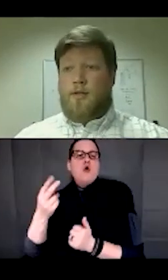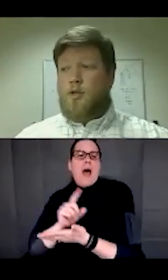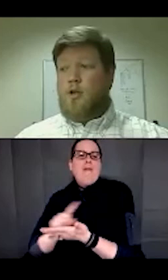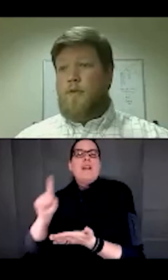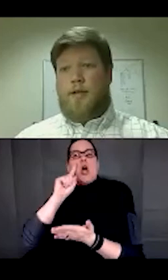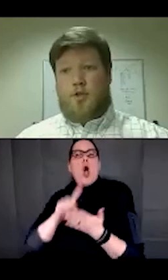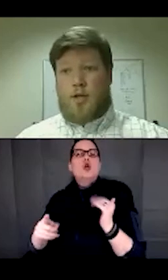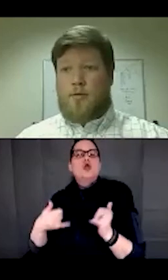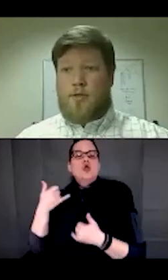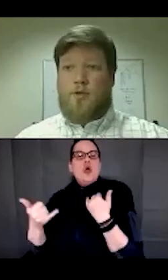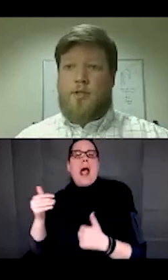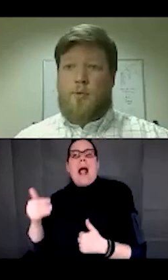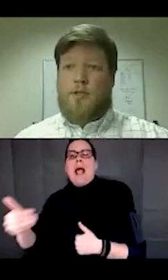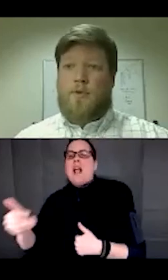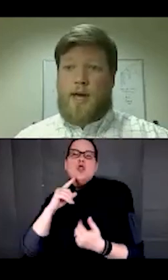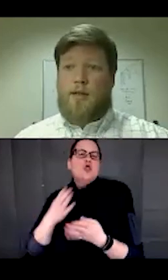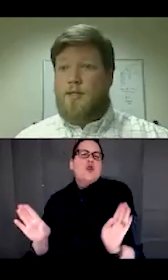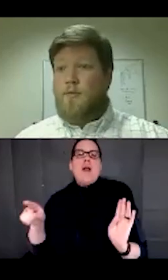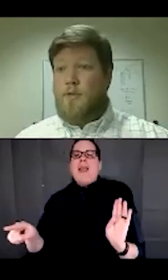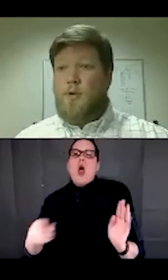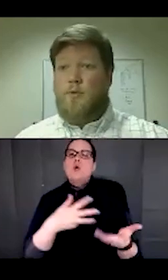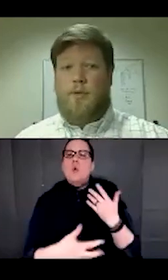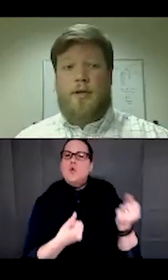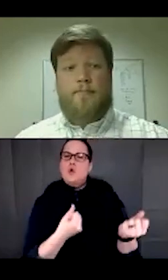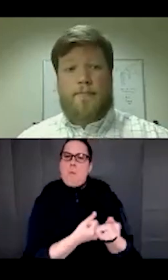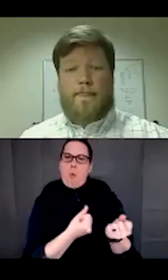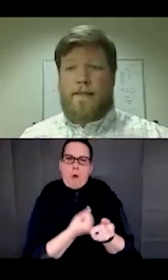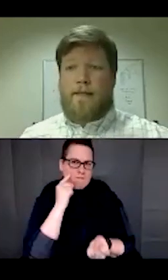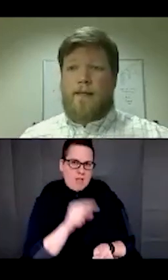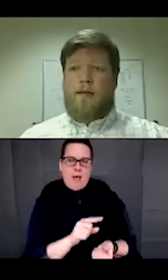to serve as general social supports for the adolescent for the 12-week period.